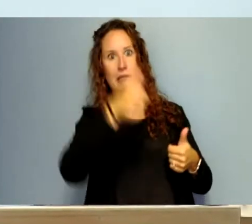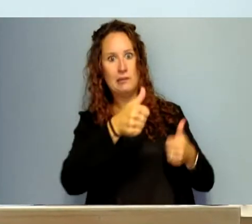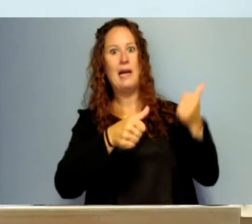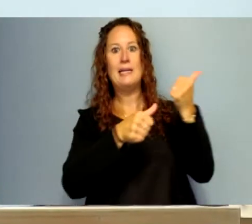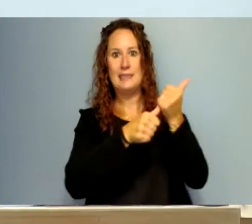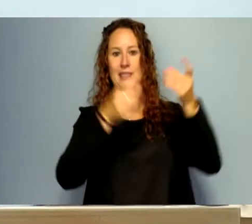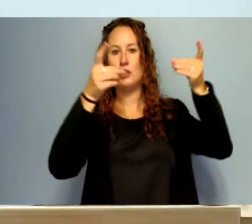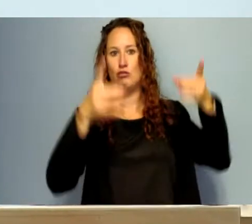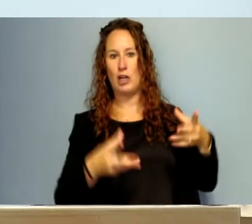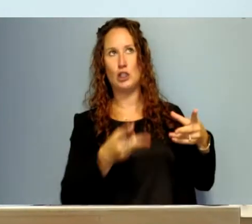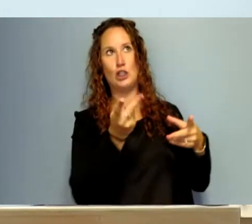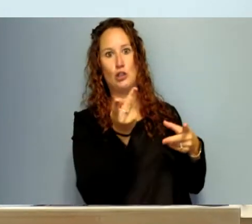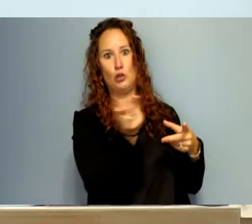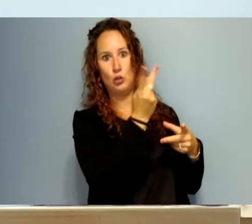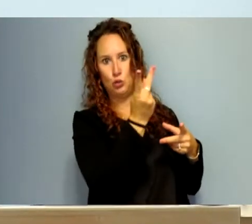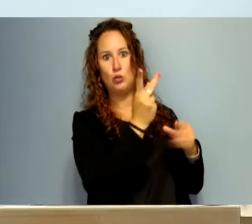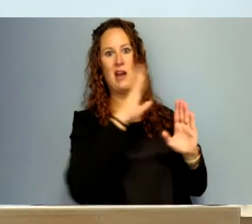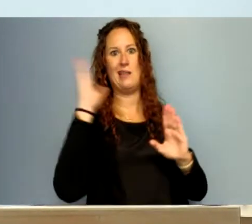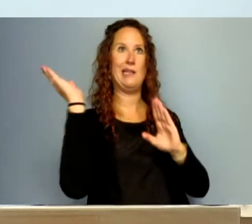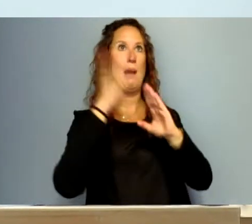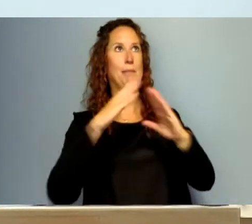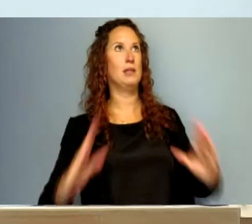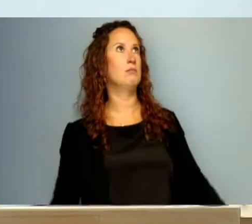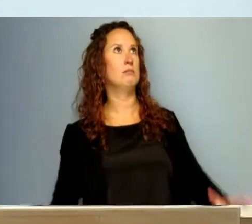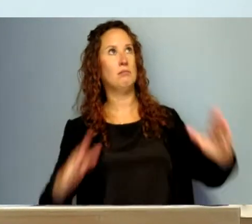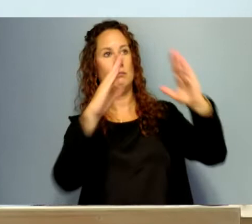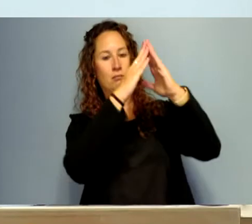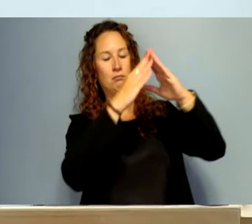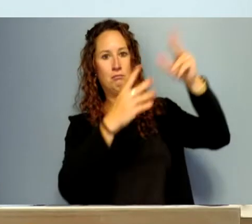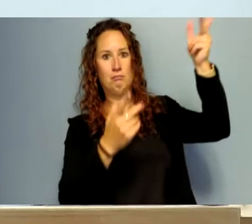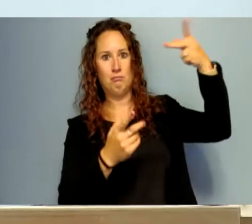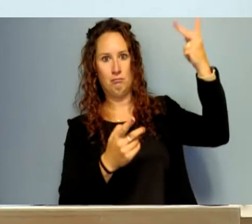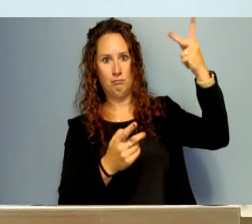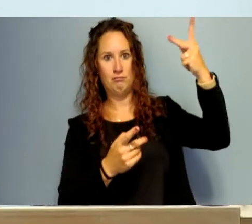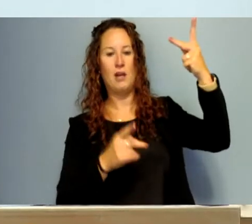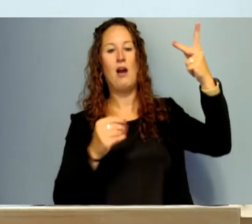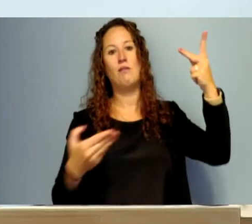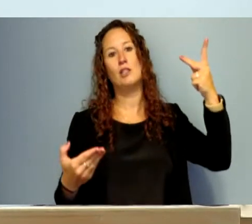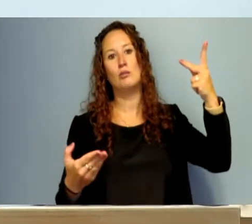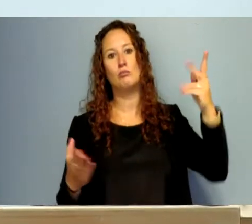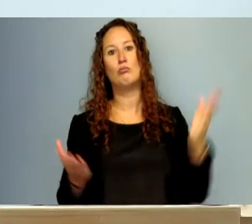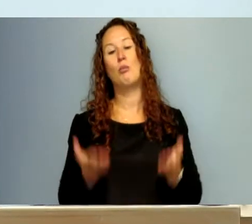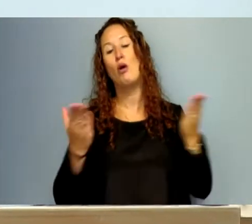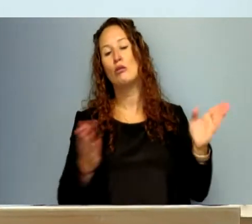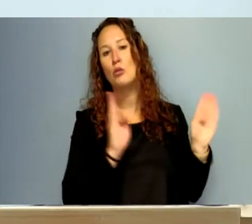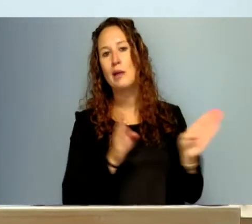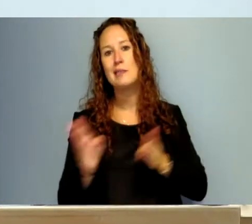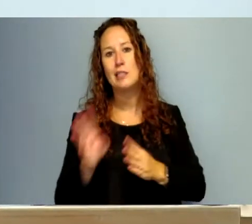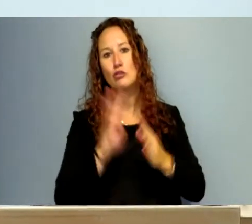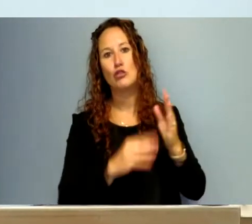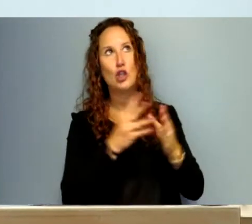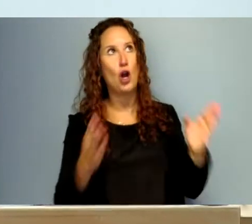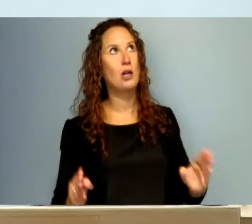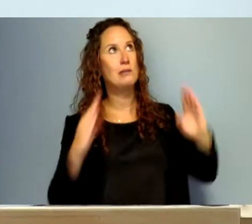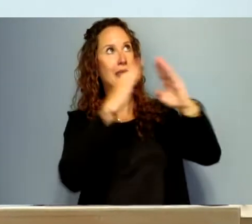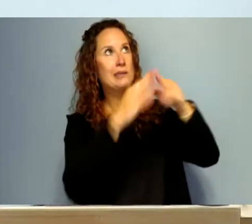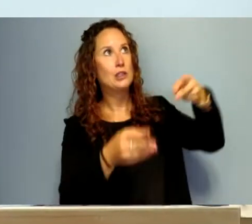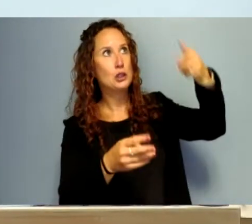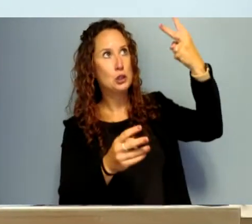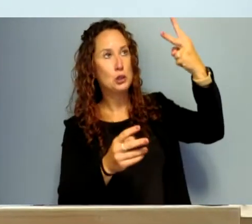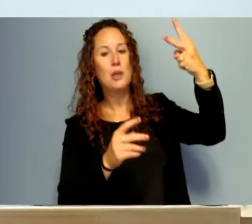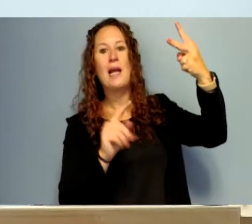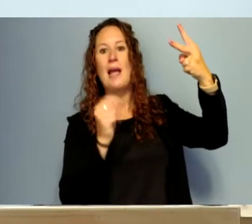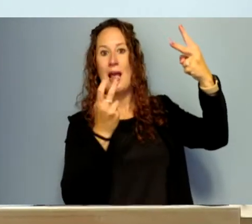you two are at the top of the, proposed organizational chart. And then you're looking to have 3